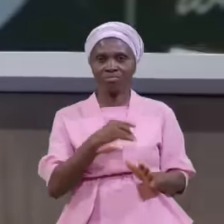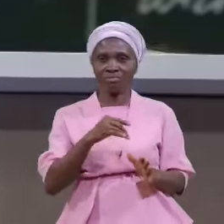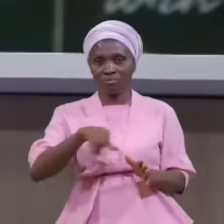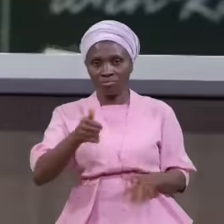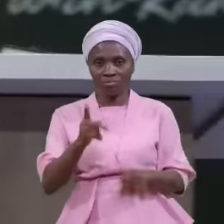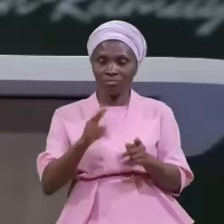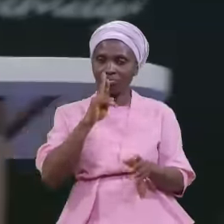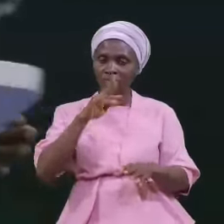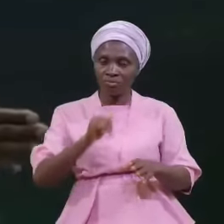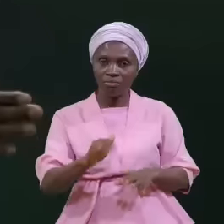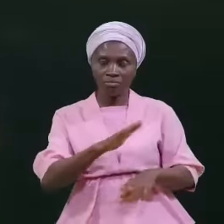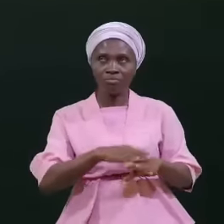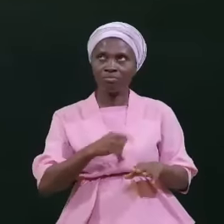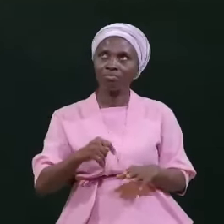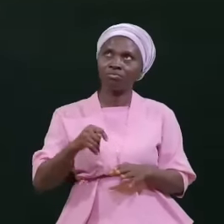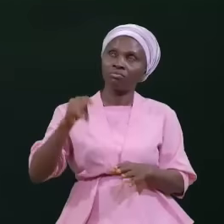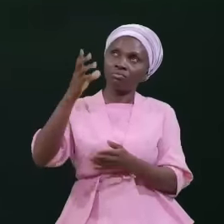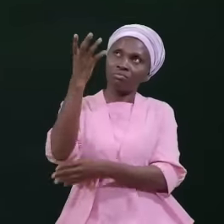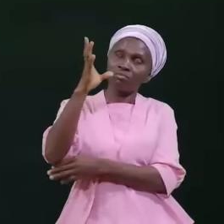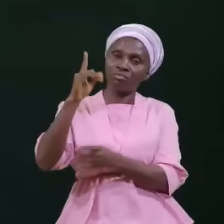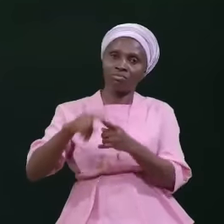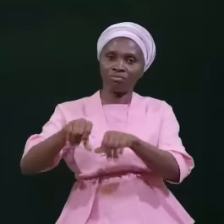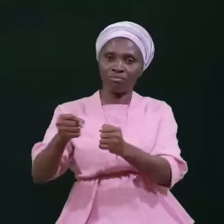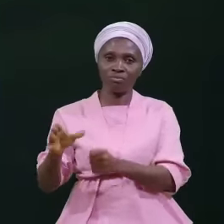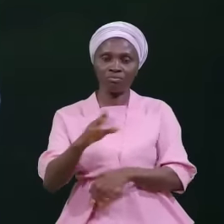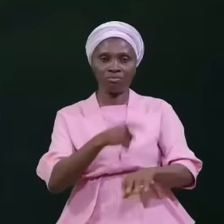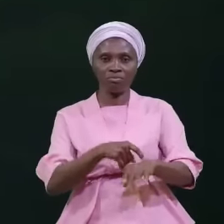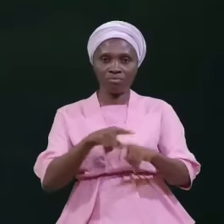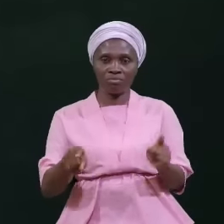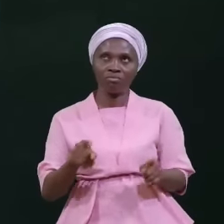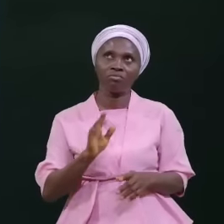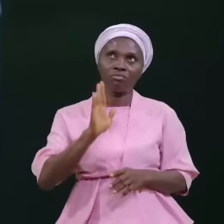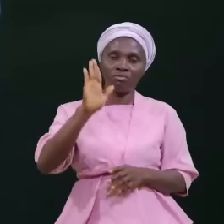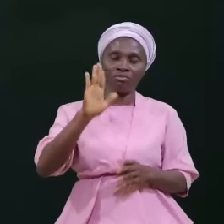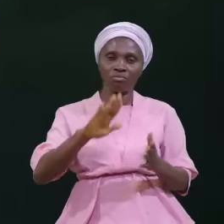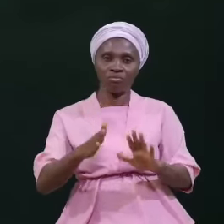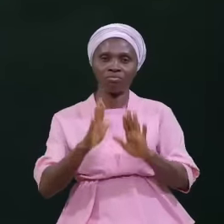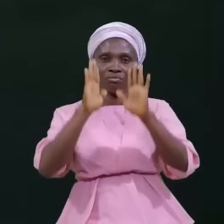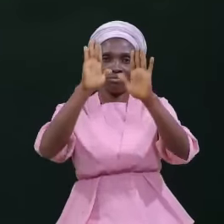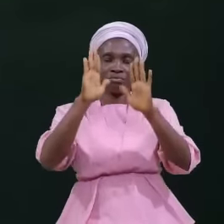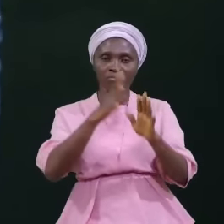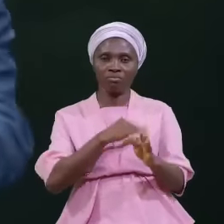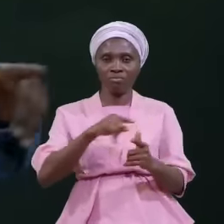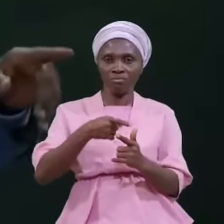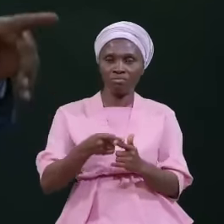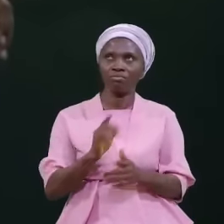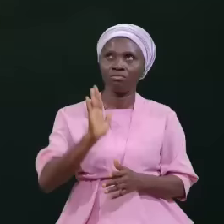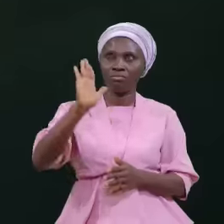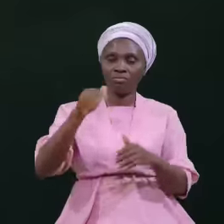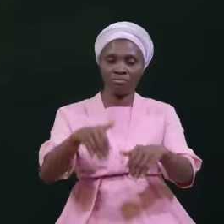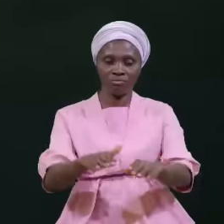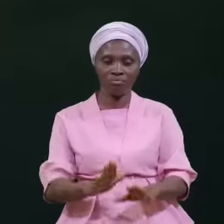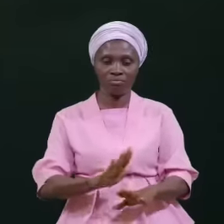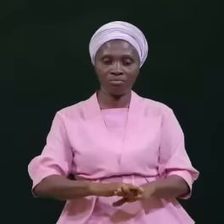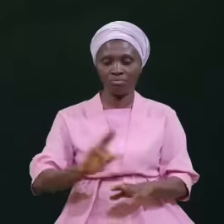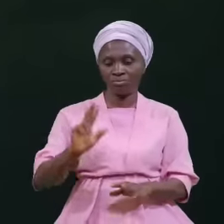death, miraculous and supernatural. And then his burial on the third day, he rose again, and the